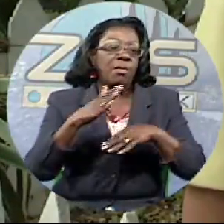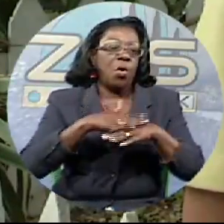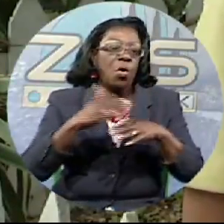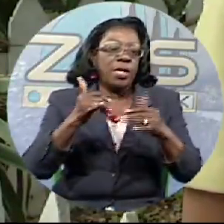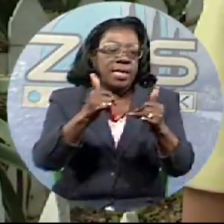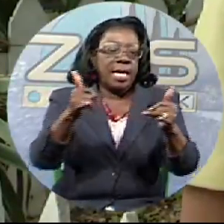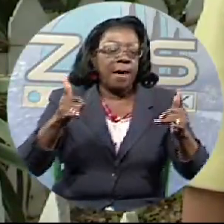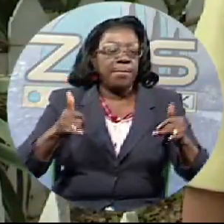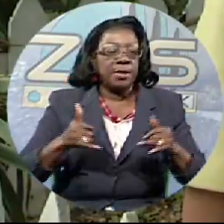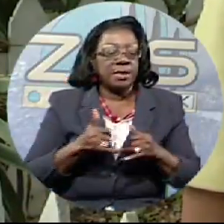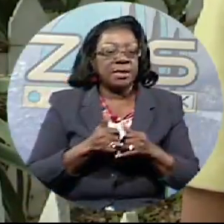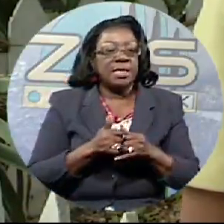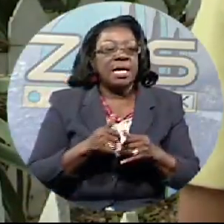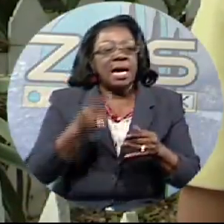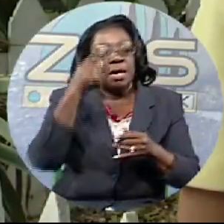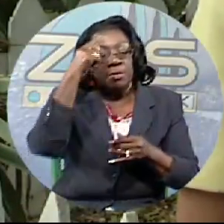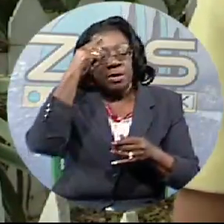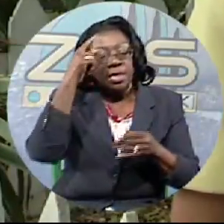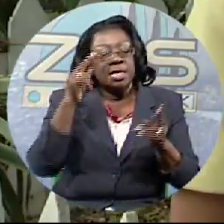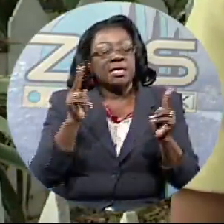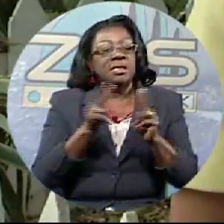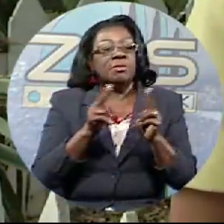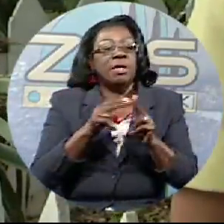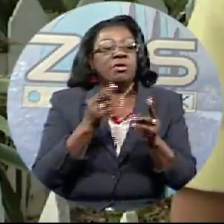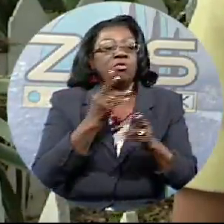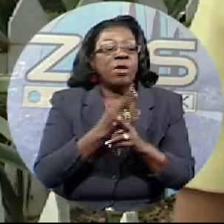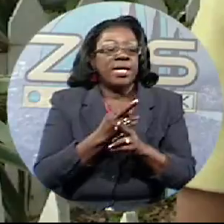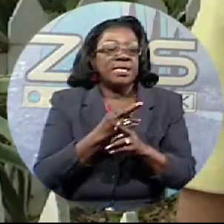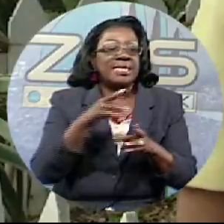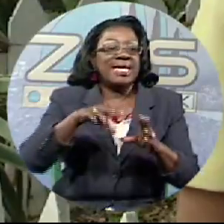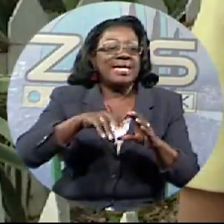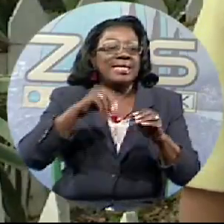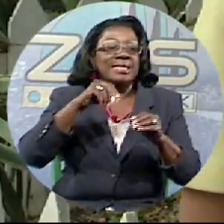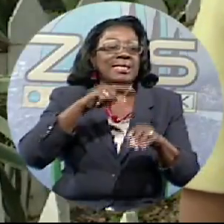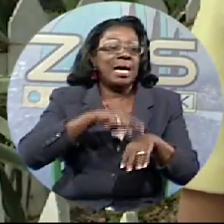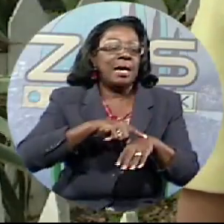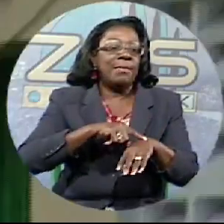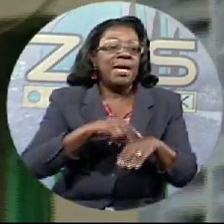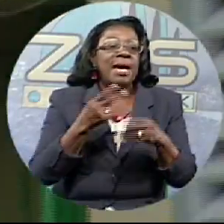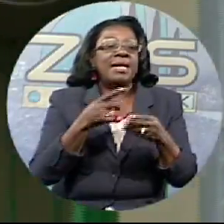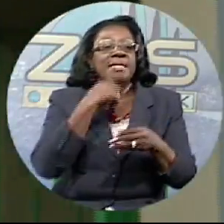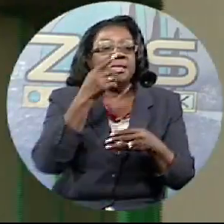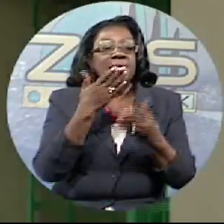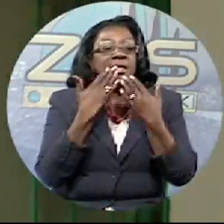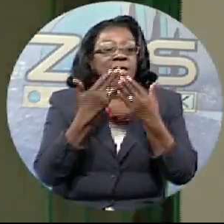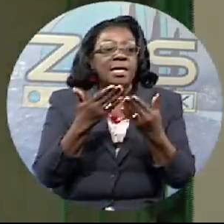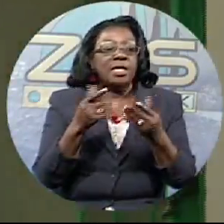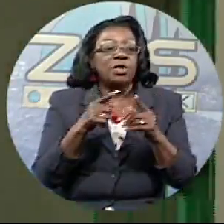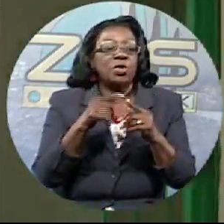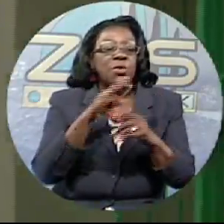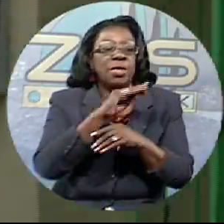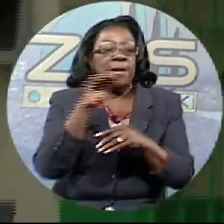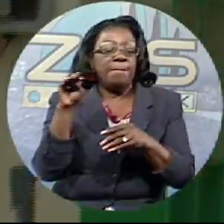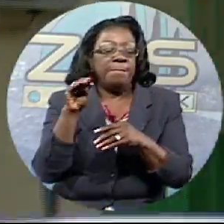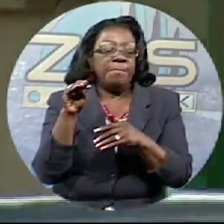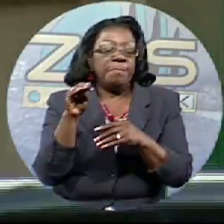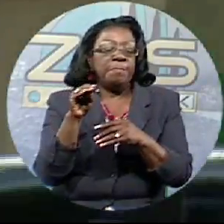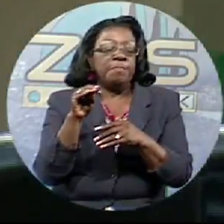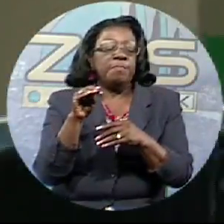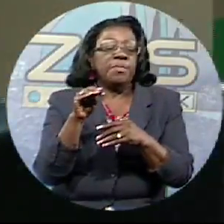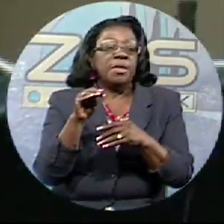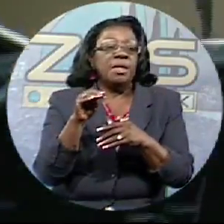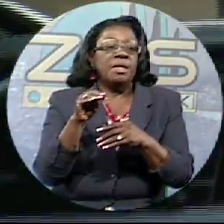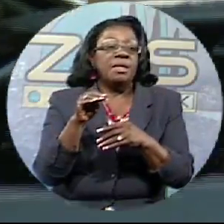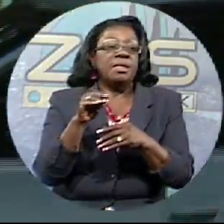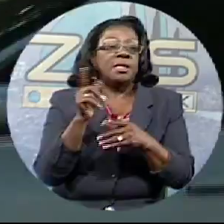students. And we think it's only fitting that we take this time out to say thank you to them. Just days before, students were not allowed